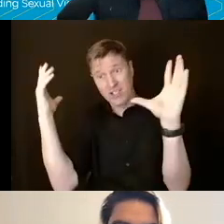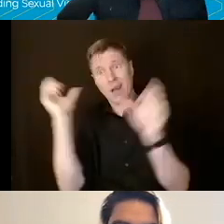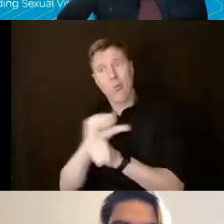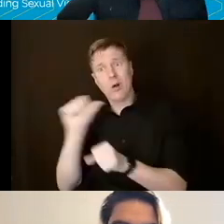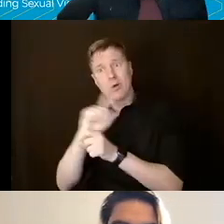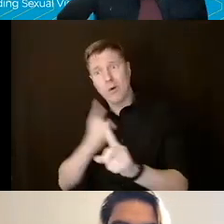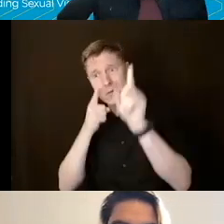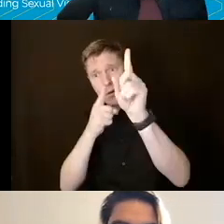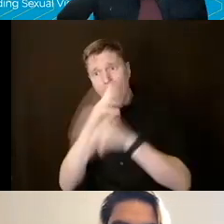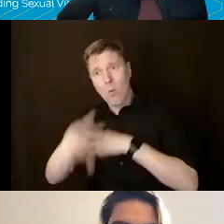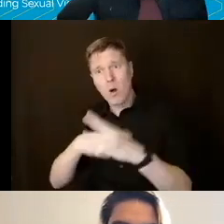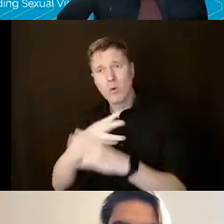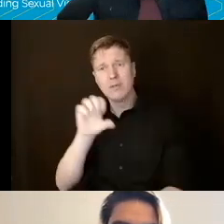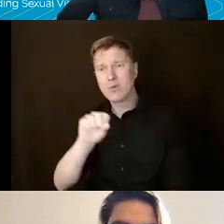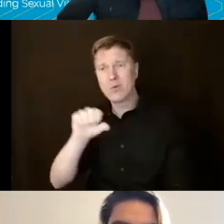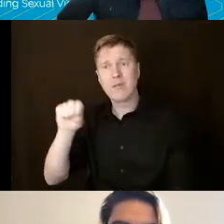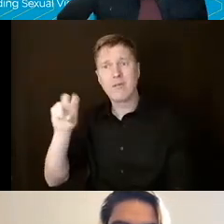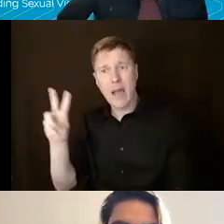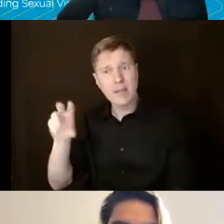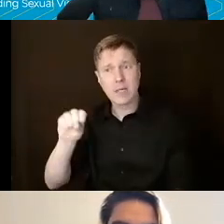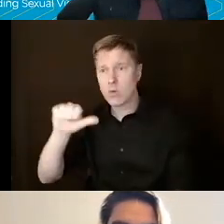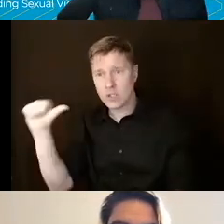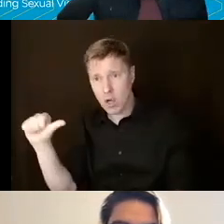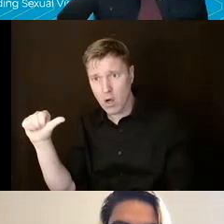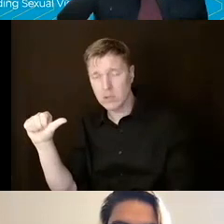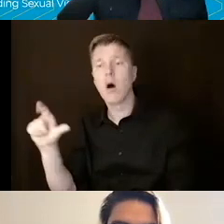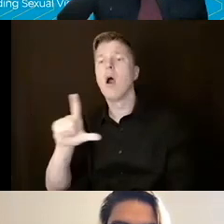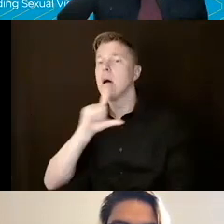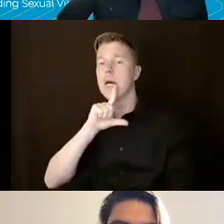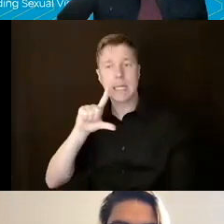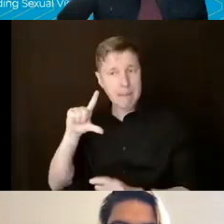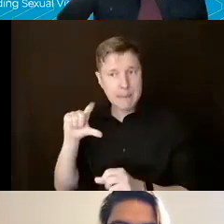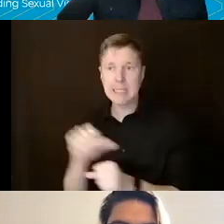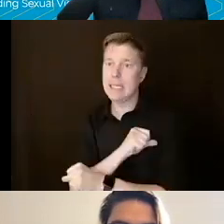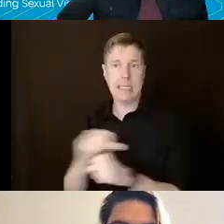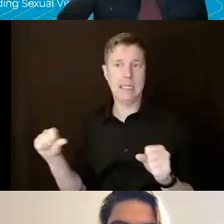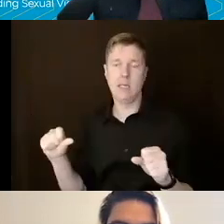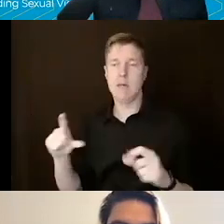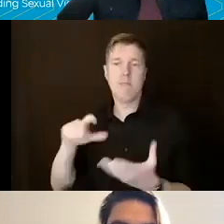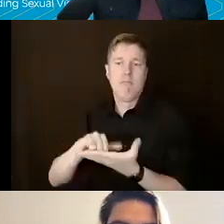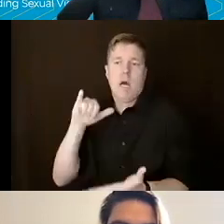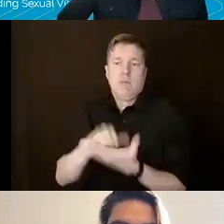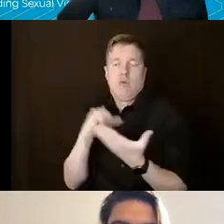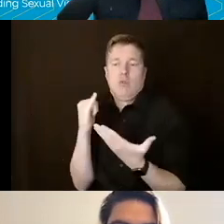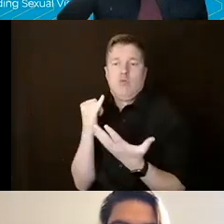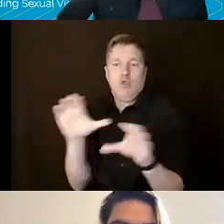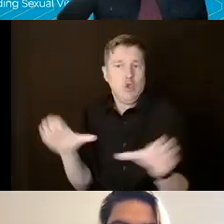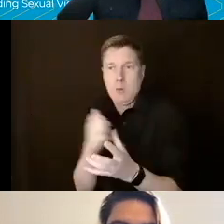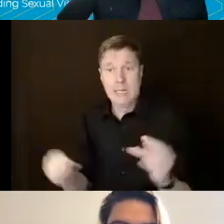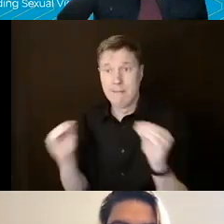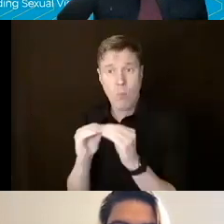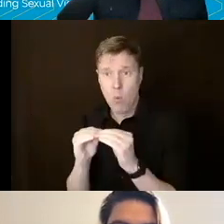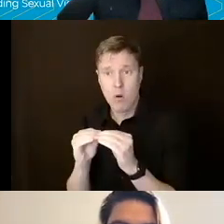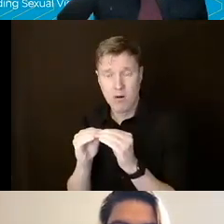where sexual violence and sexual assault are completely unconceivable notions to even take place,